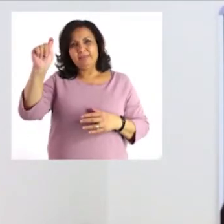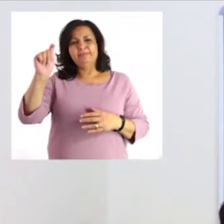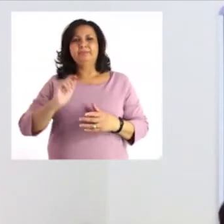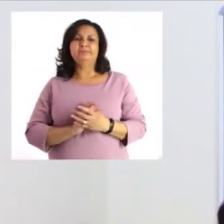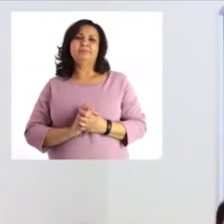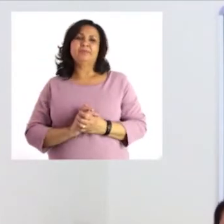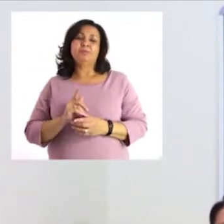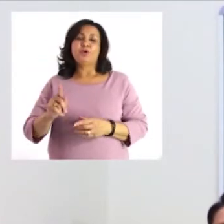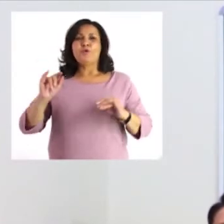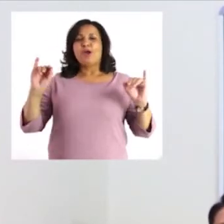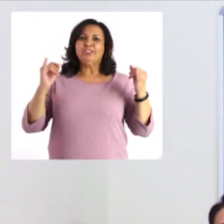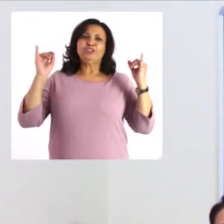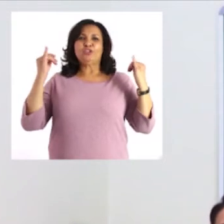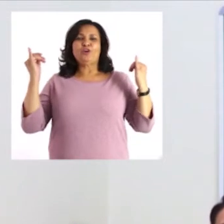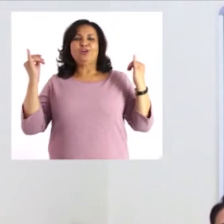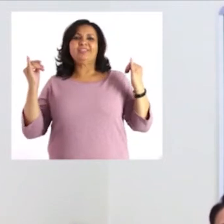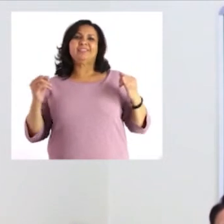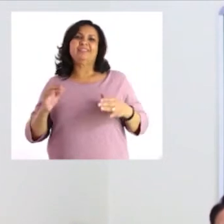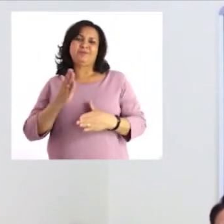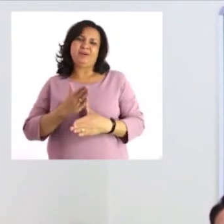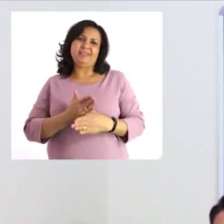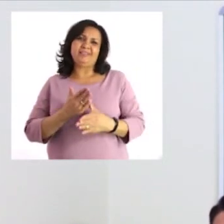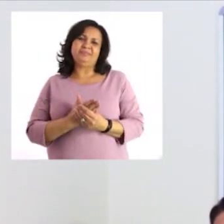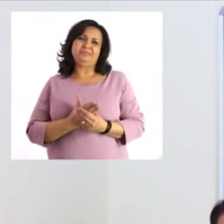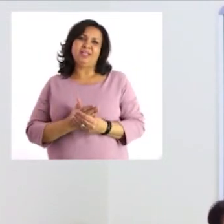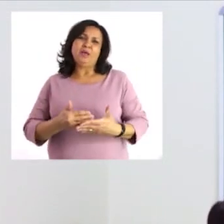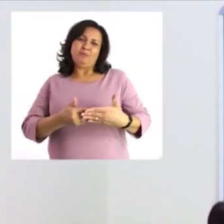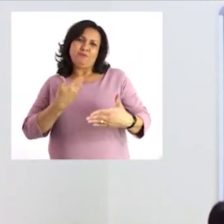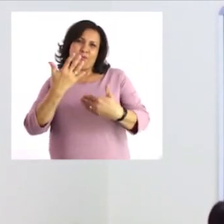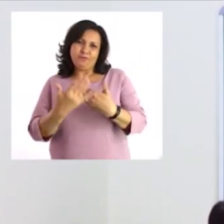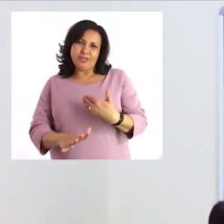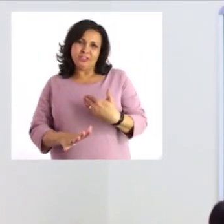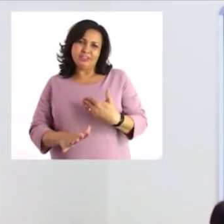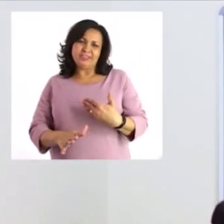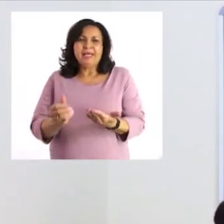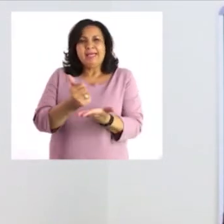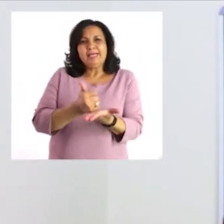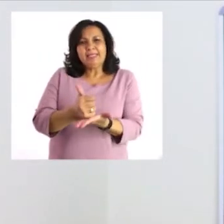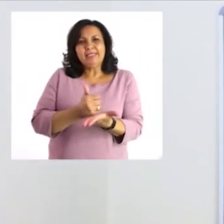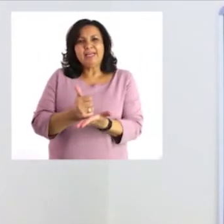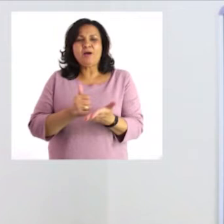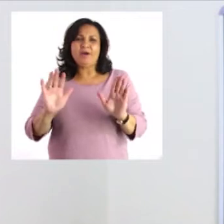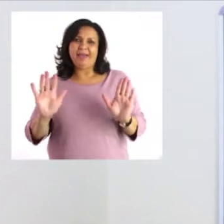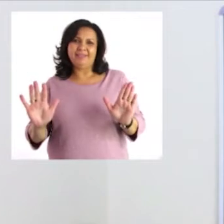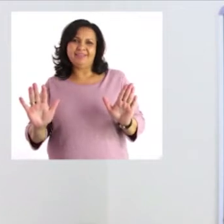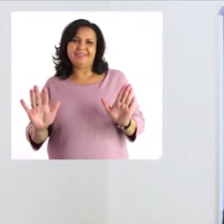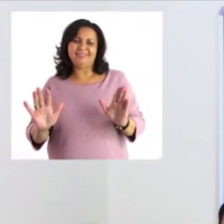you enjoyed that lesson, but before we conclude our lesson for today, let's sanitize our hands.